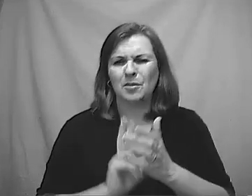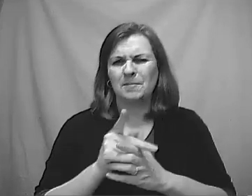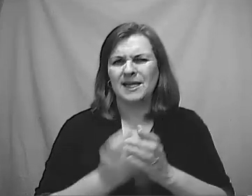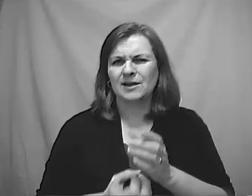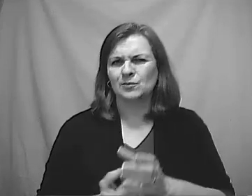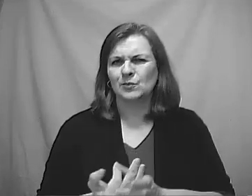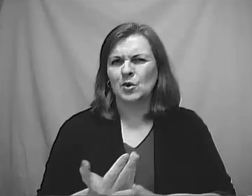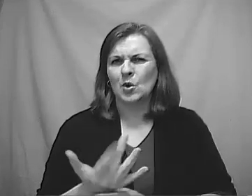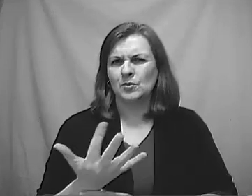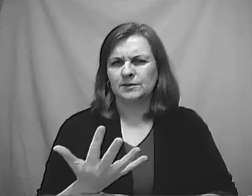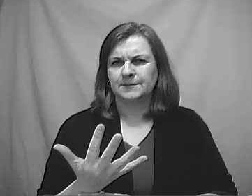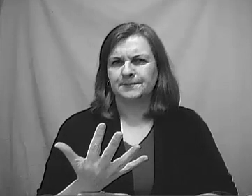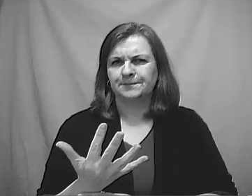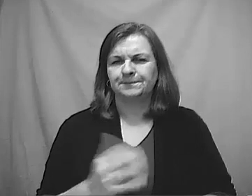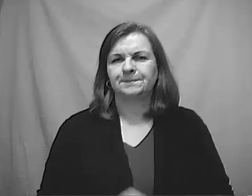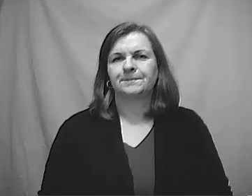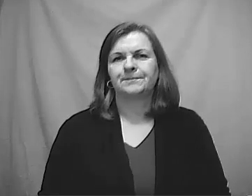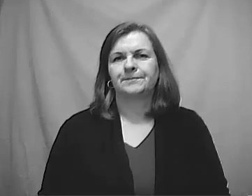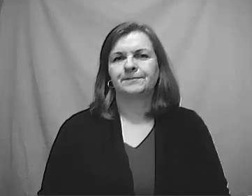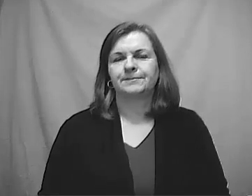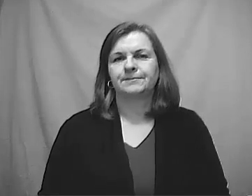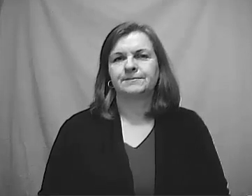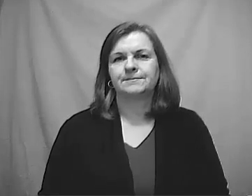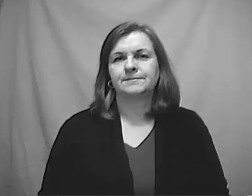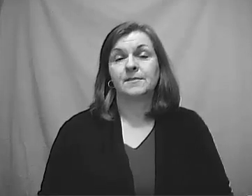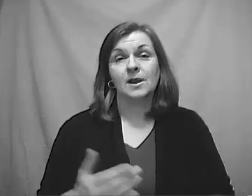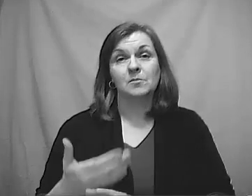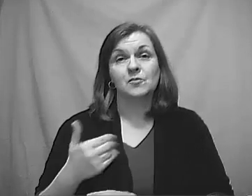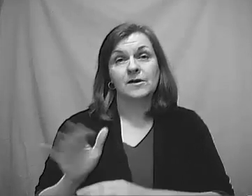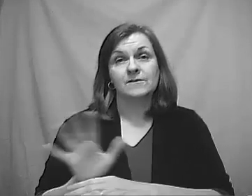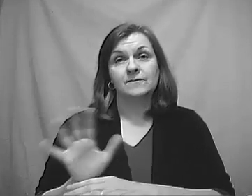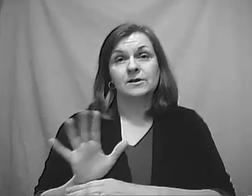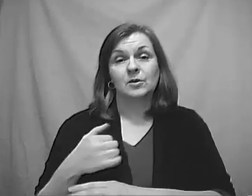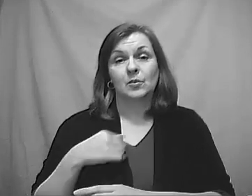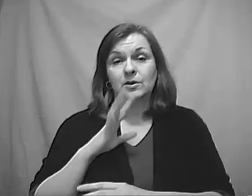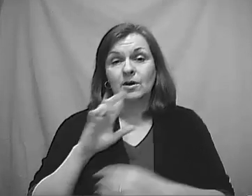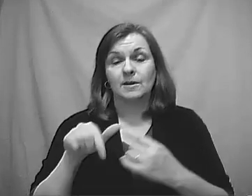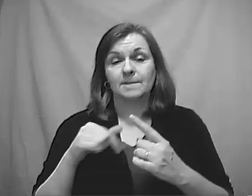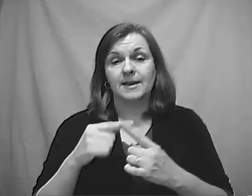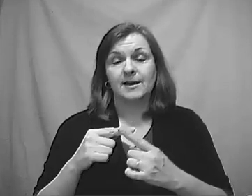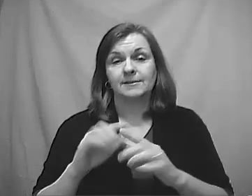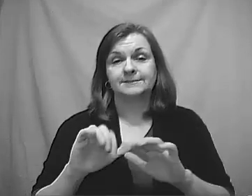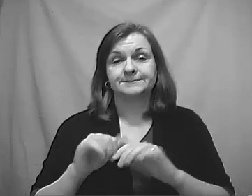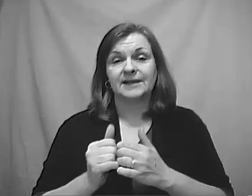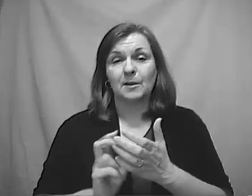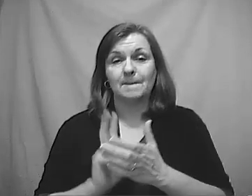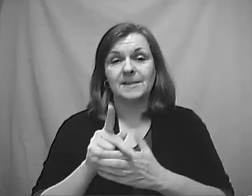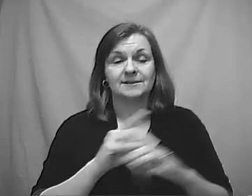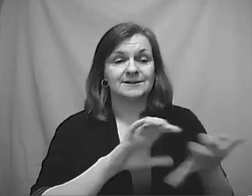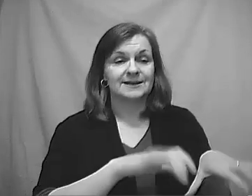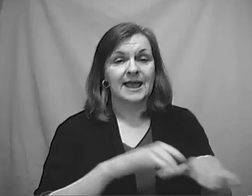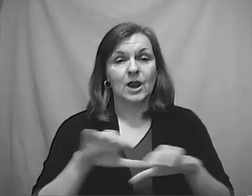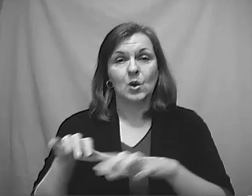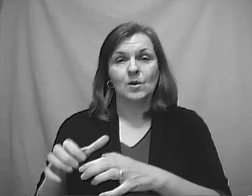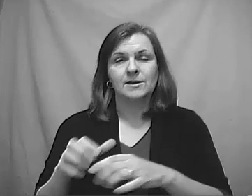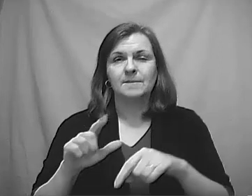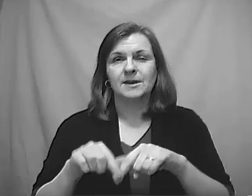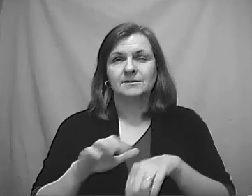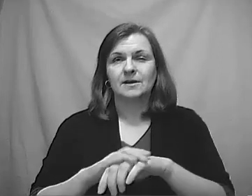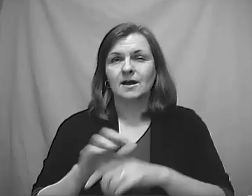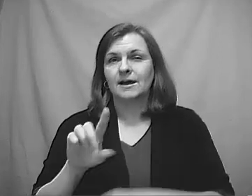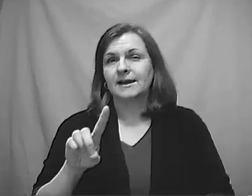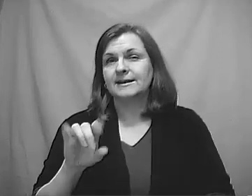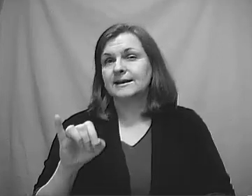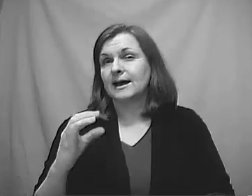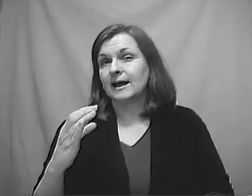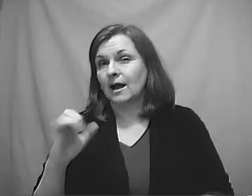think about how a plant actually grows. In previous sessions, we've discussed categorizing plants